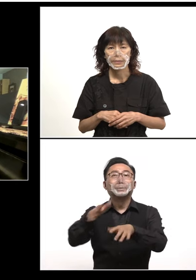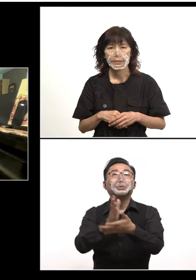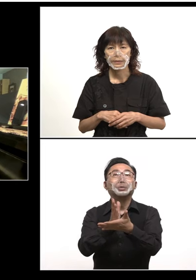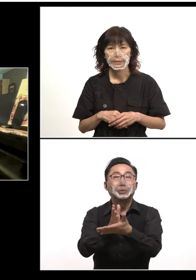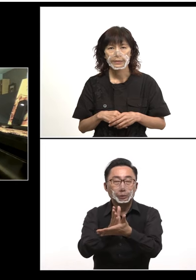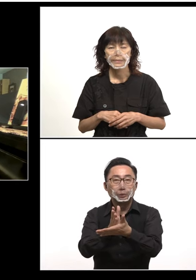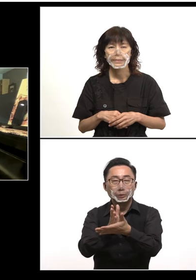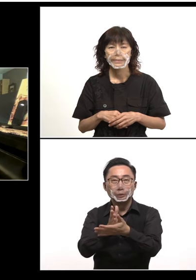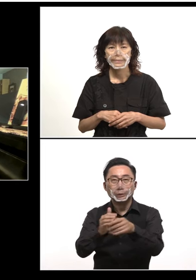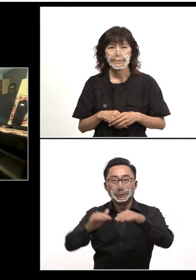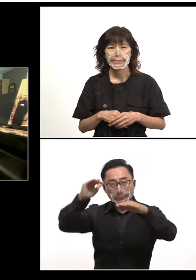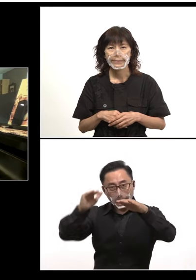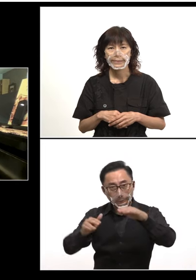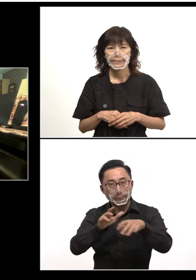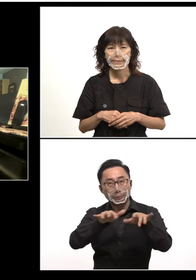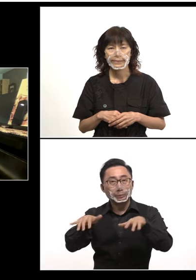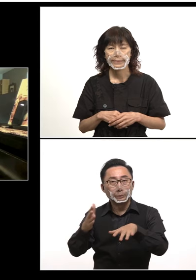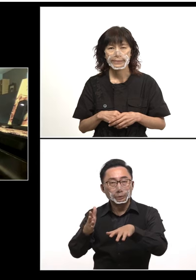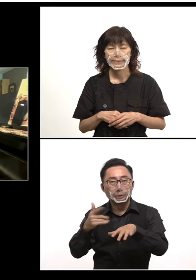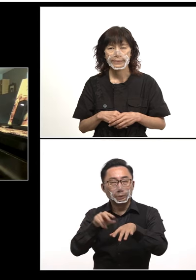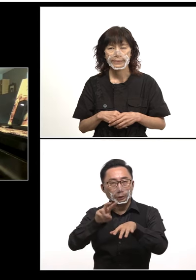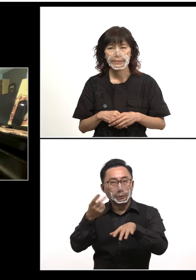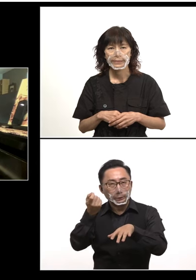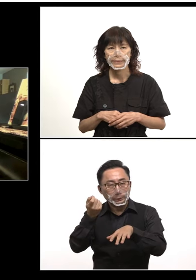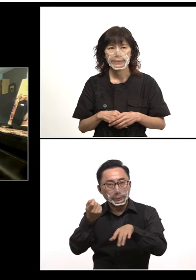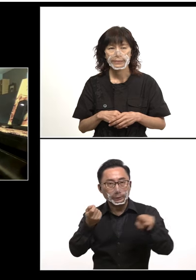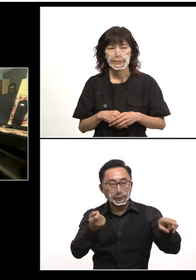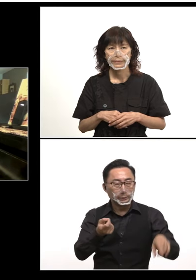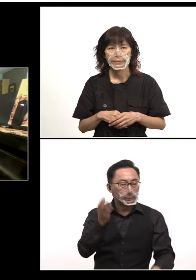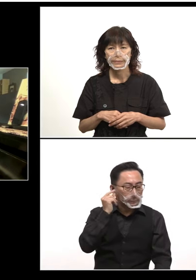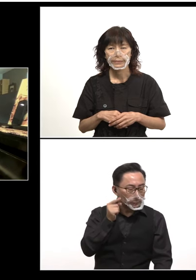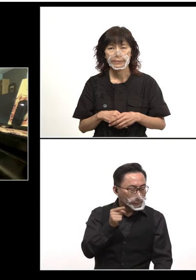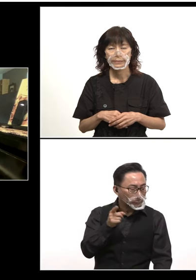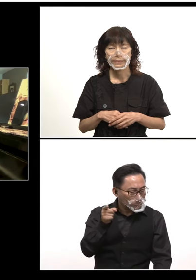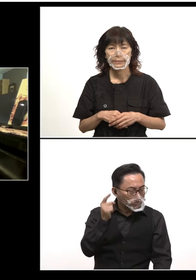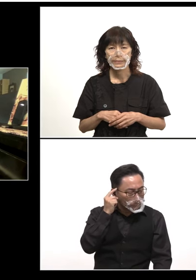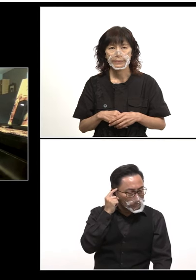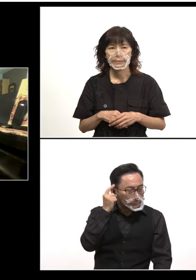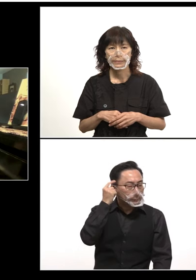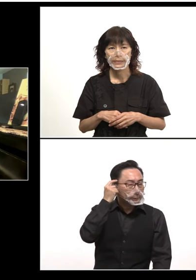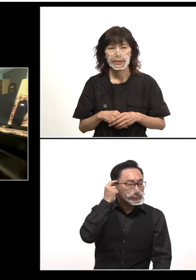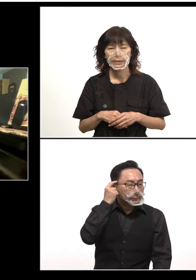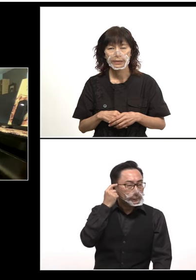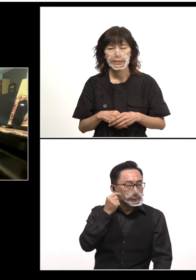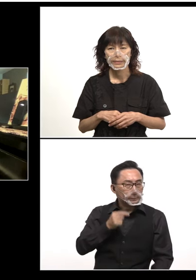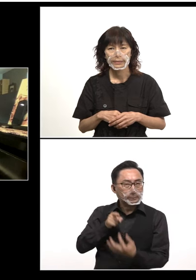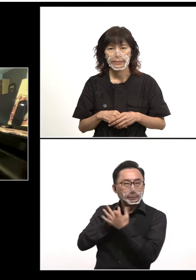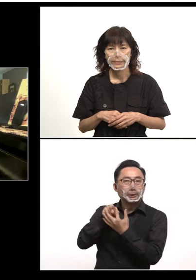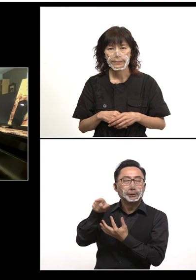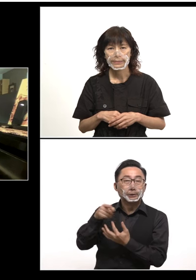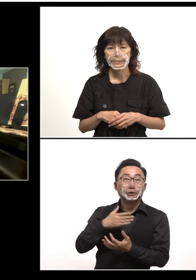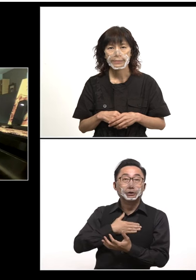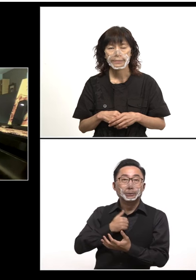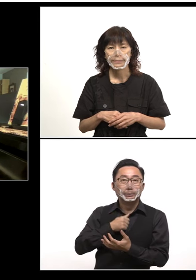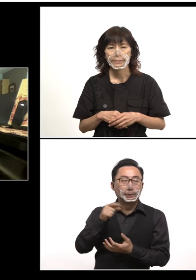modulation so that he was always listening and always being prepared to any cues that would lead him to a